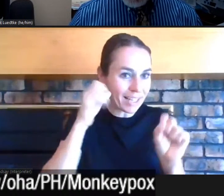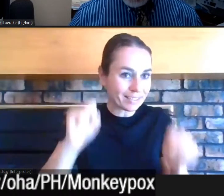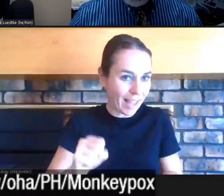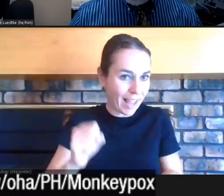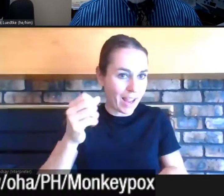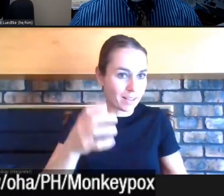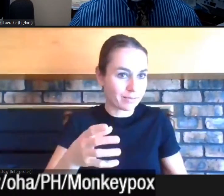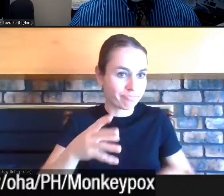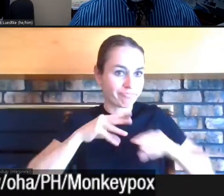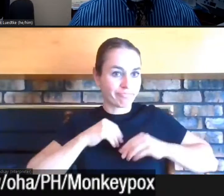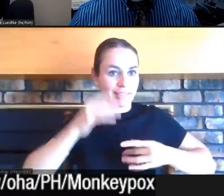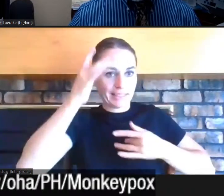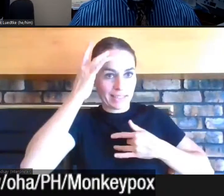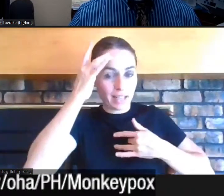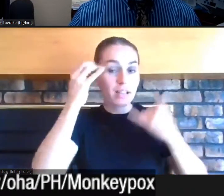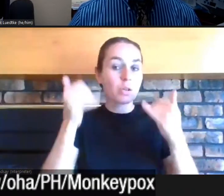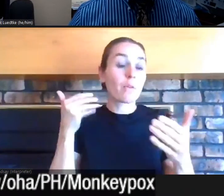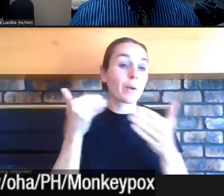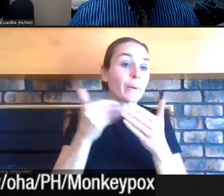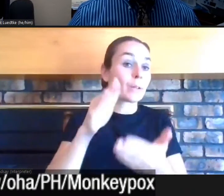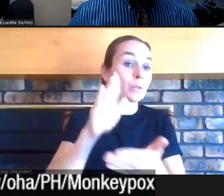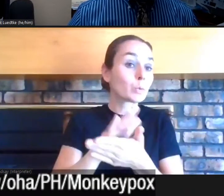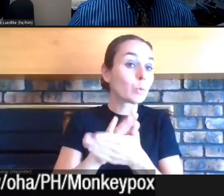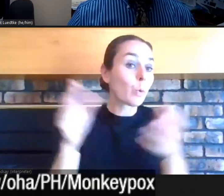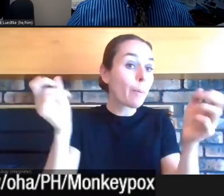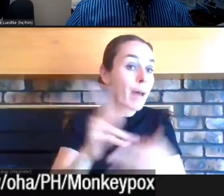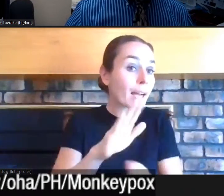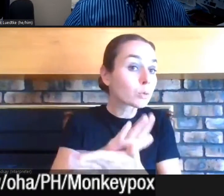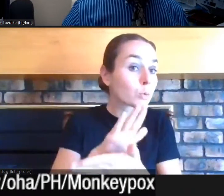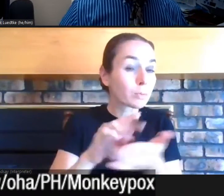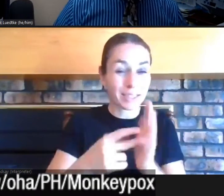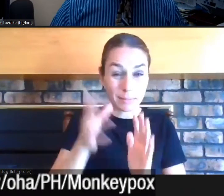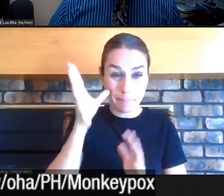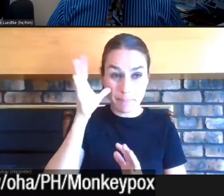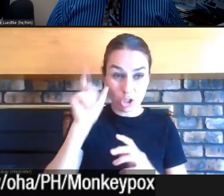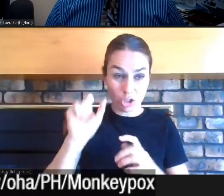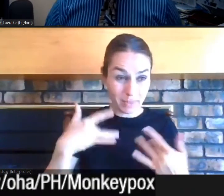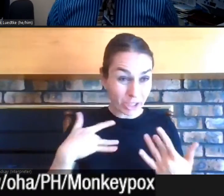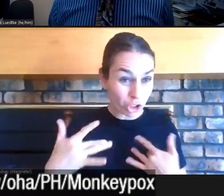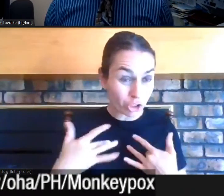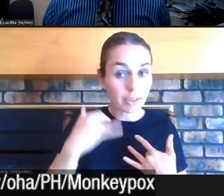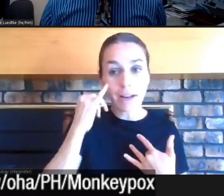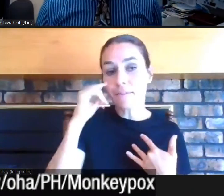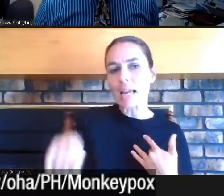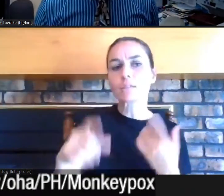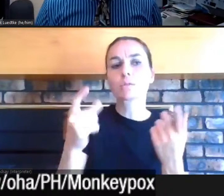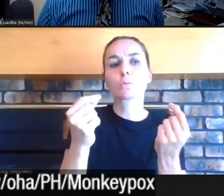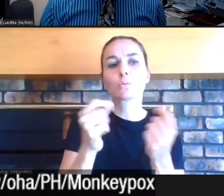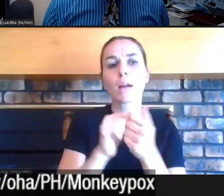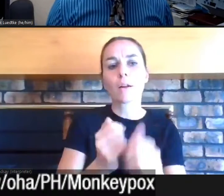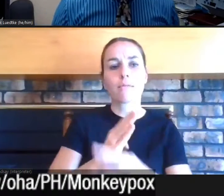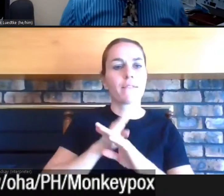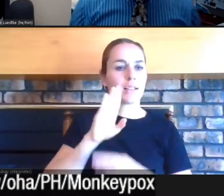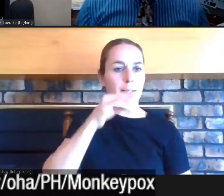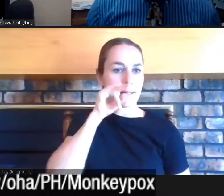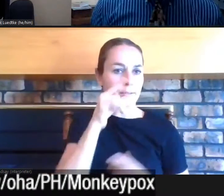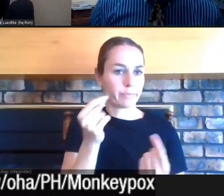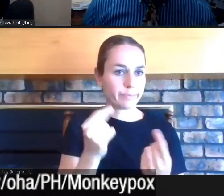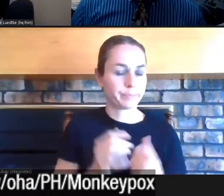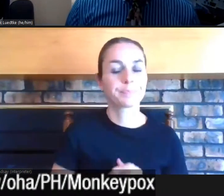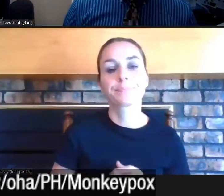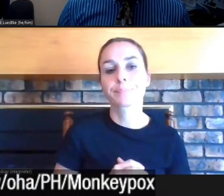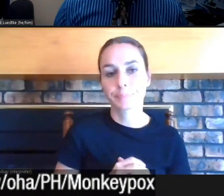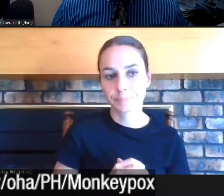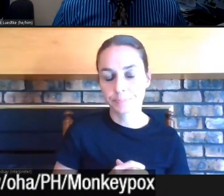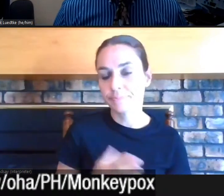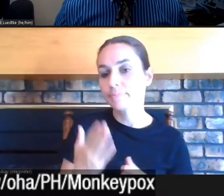up. Should parents be concerned? Should schools enact preventative measures? If so, what would those be? Thank you for that. I